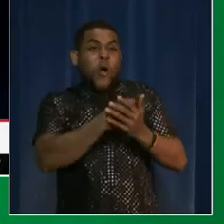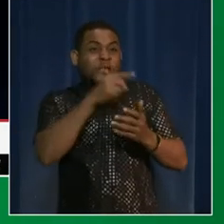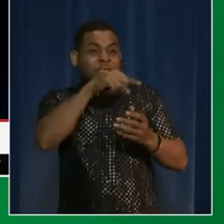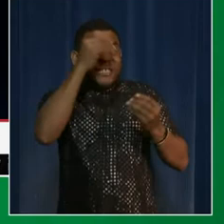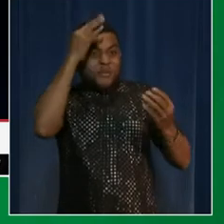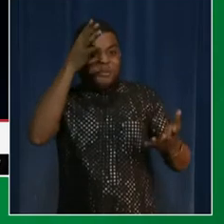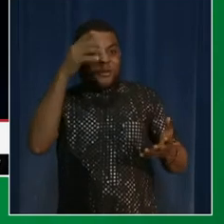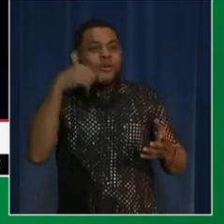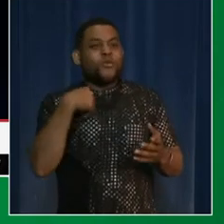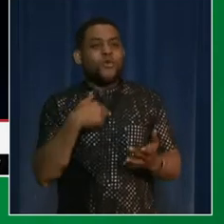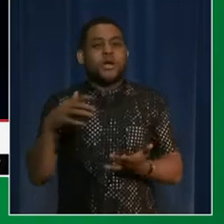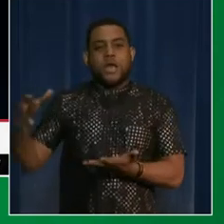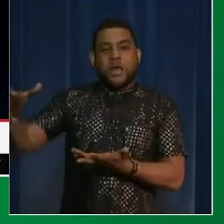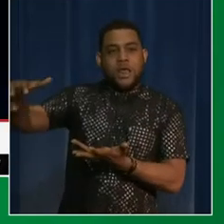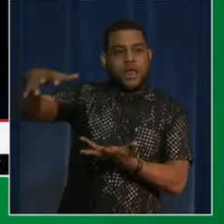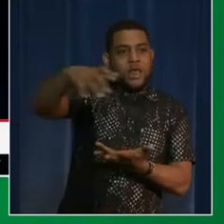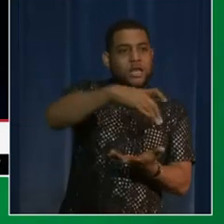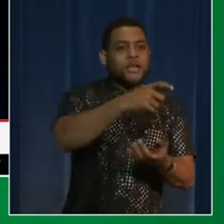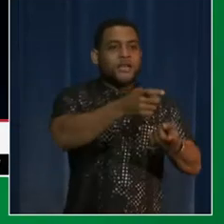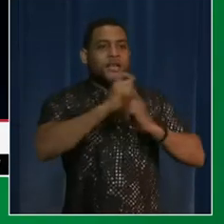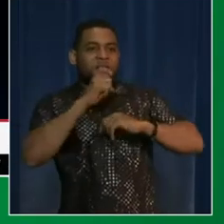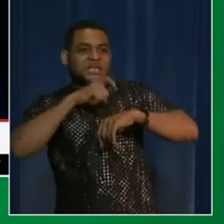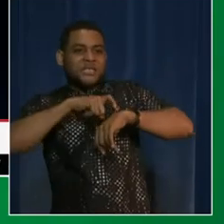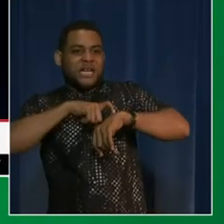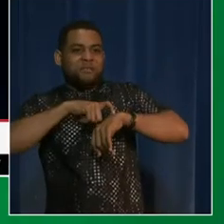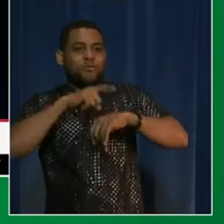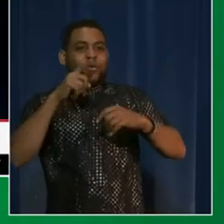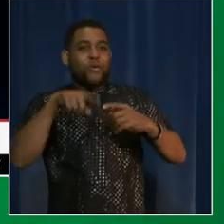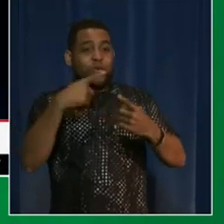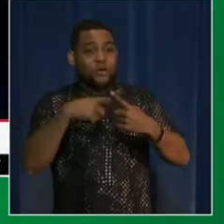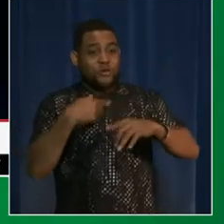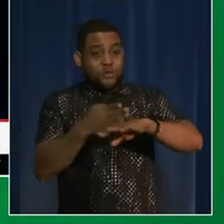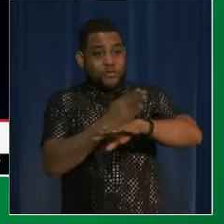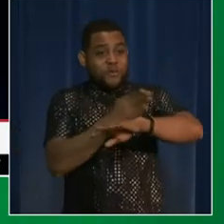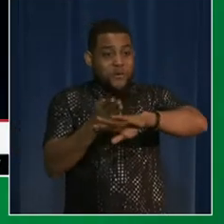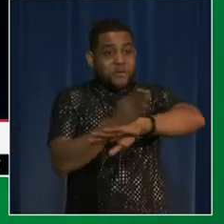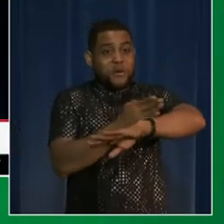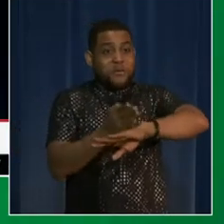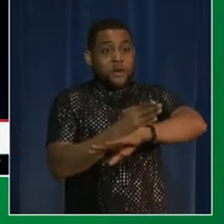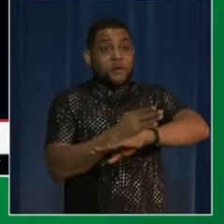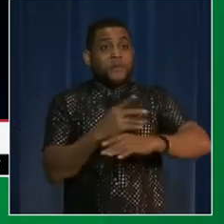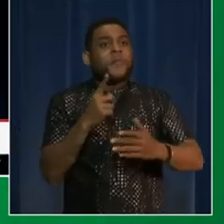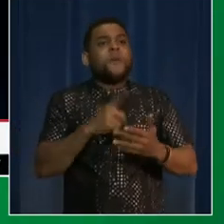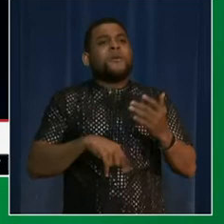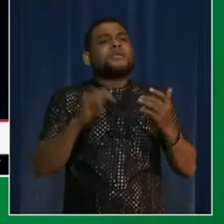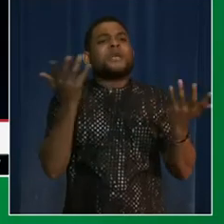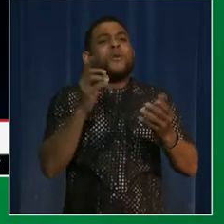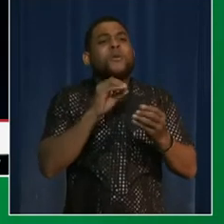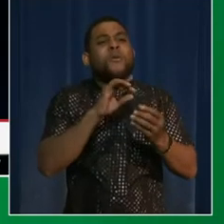lot of work to get it all together, but we're going to update it over the next couple days. One more time. What's that website?